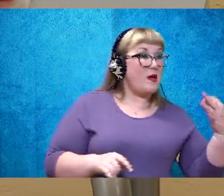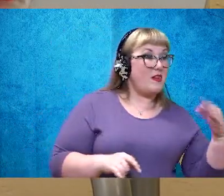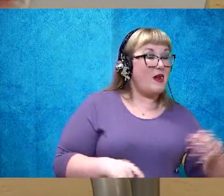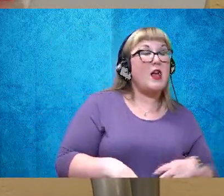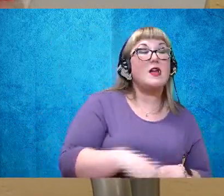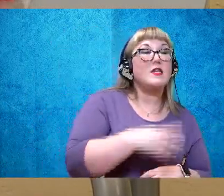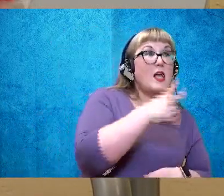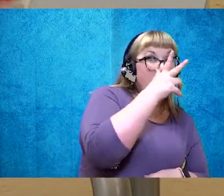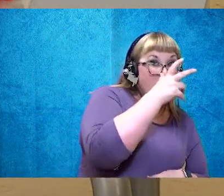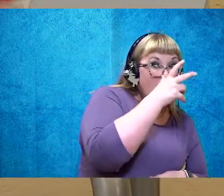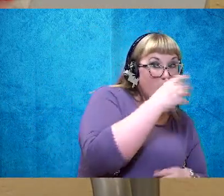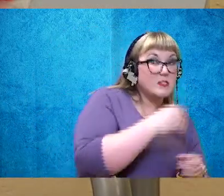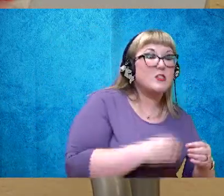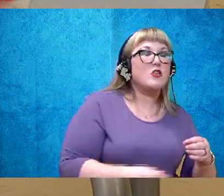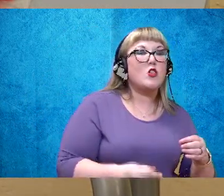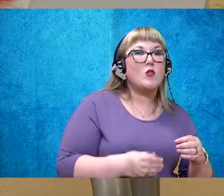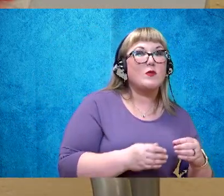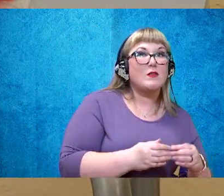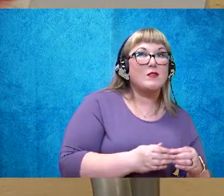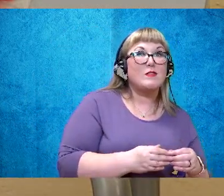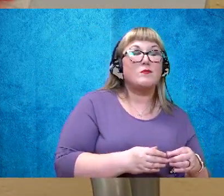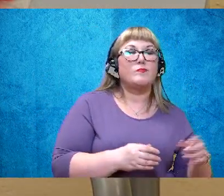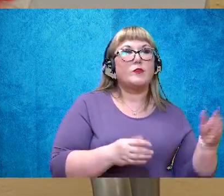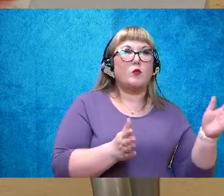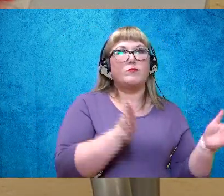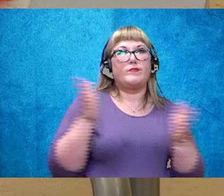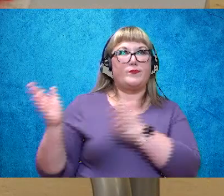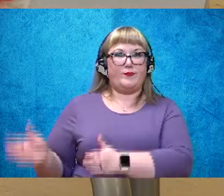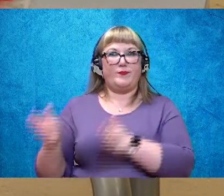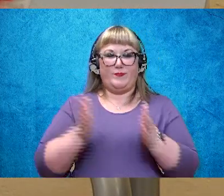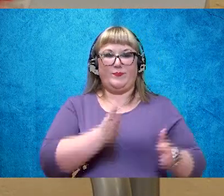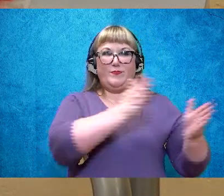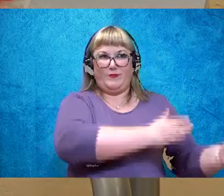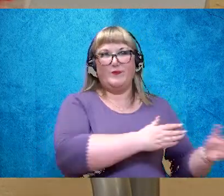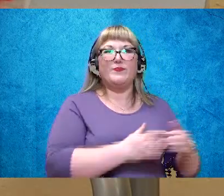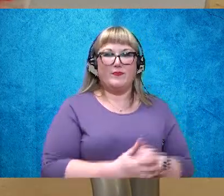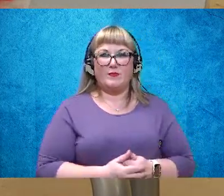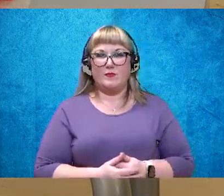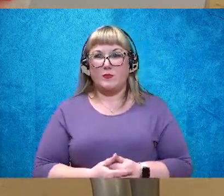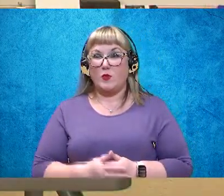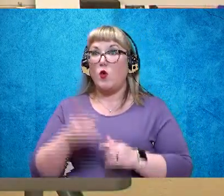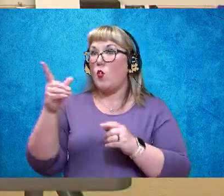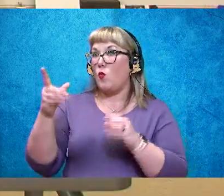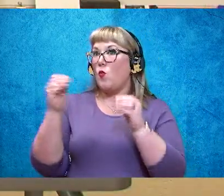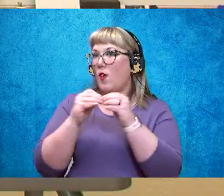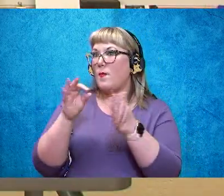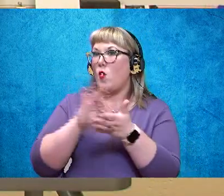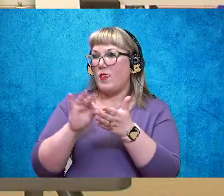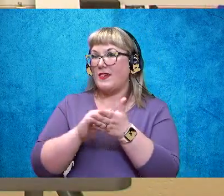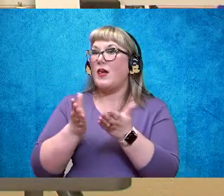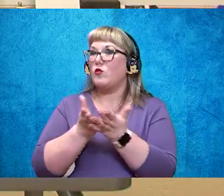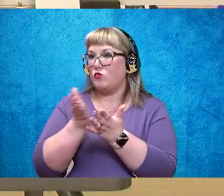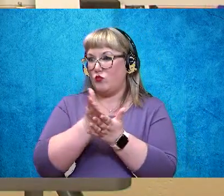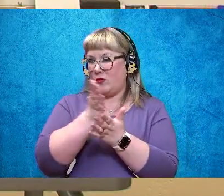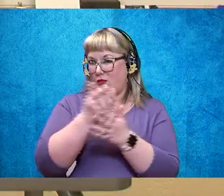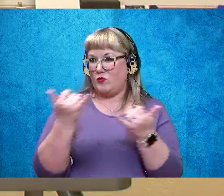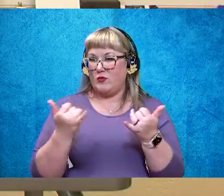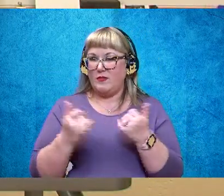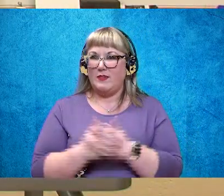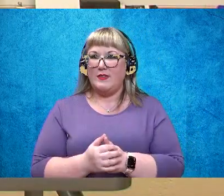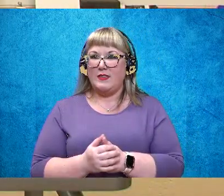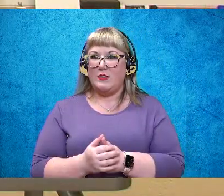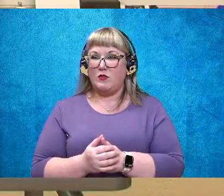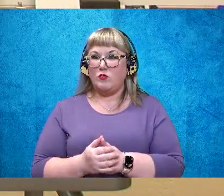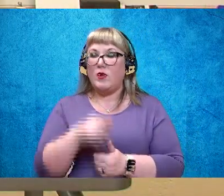19 bugs is more than 18 straws, so we put them in order. All right, we are going to talk about one more counting strategy for today, and